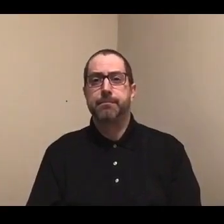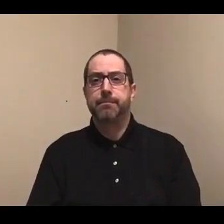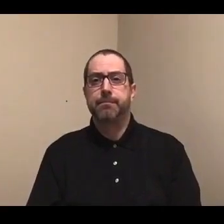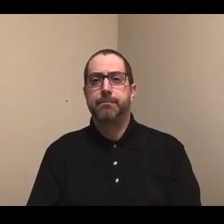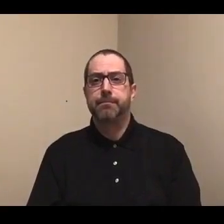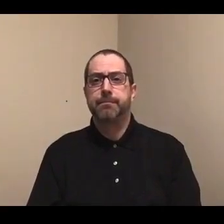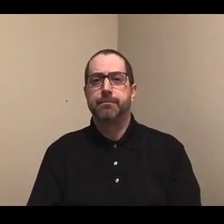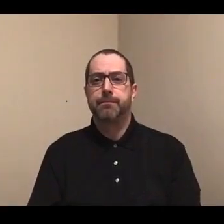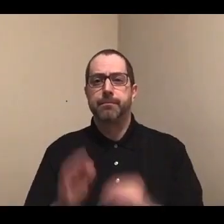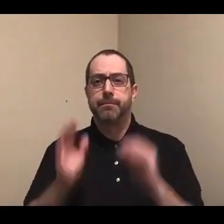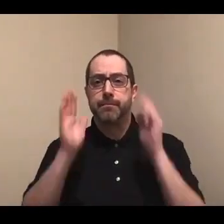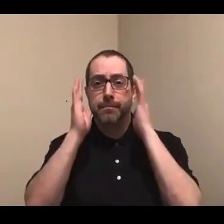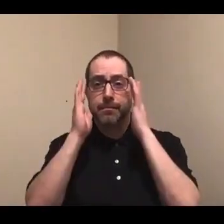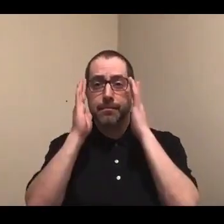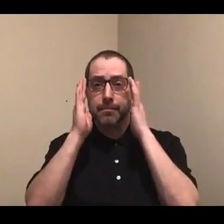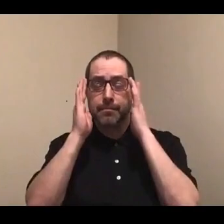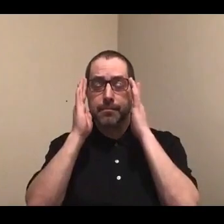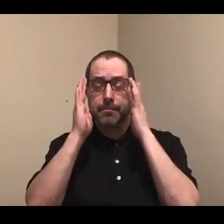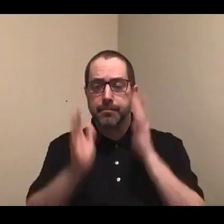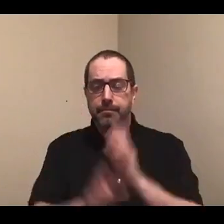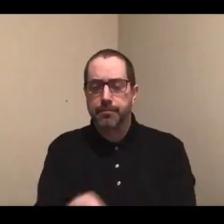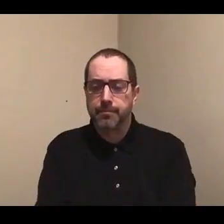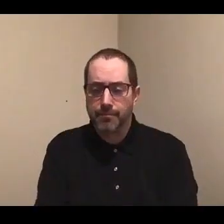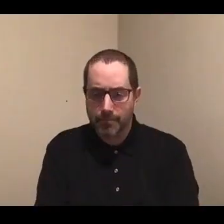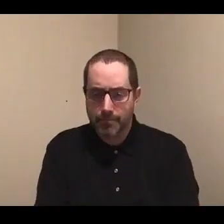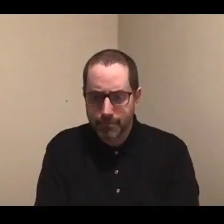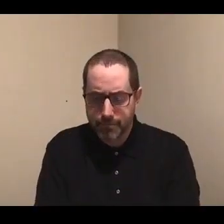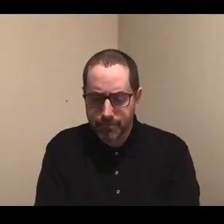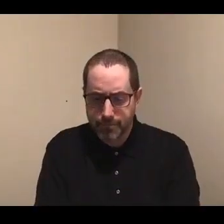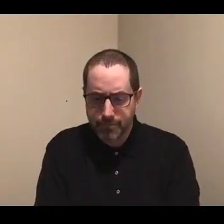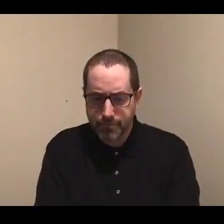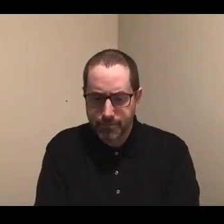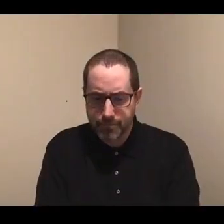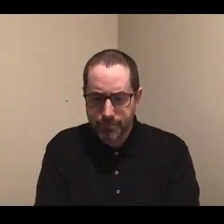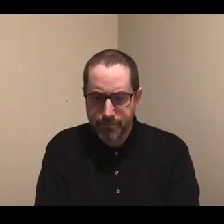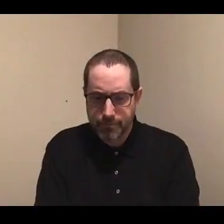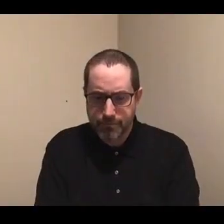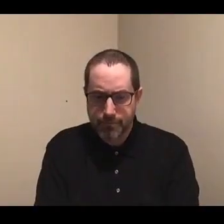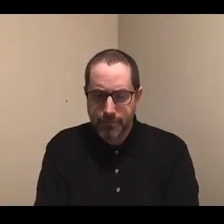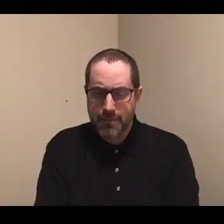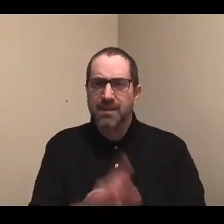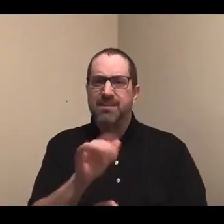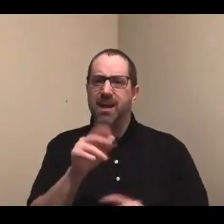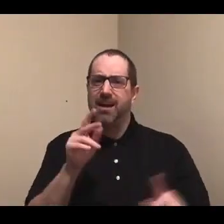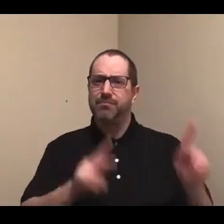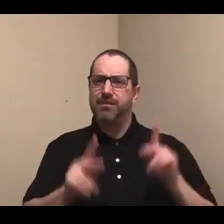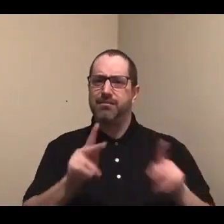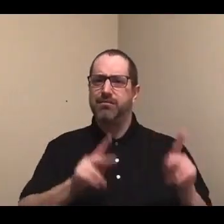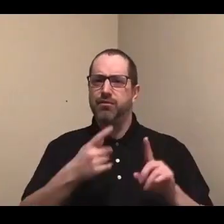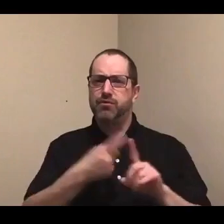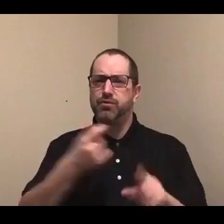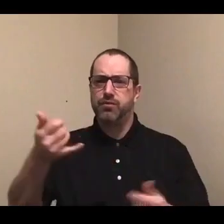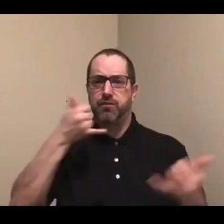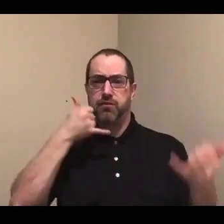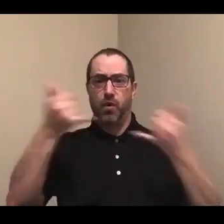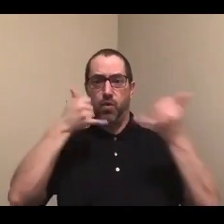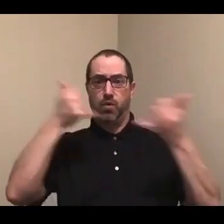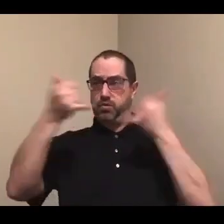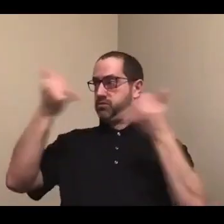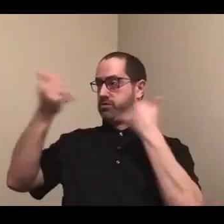the staff who are going to be doing, I guess, manning the phone lines for this, where are they coming from? Like, where did you have to pull resources to make this